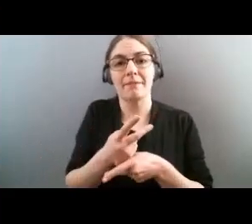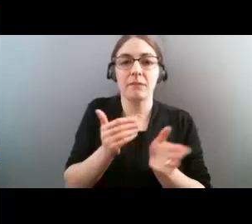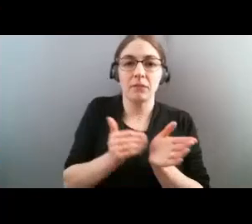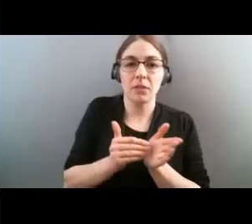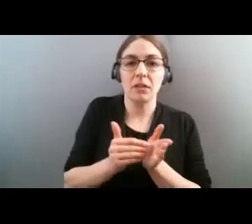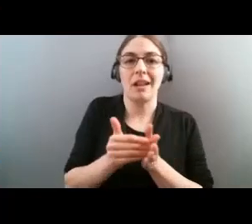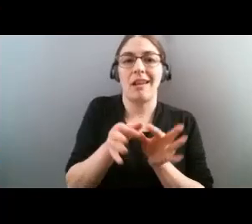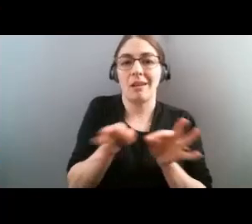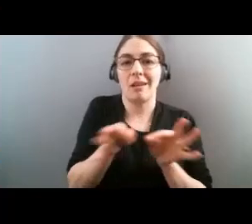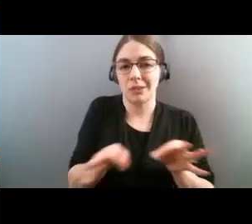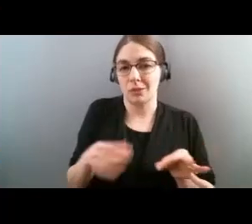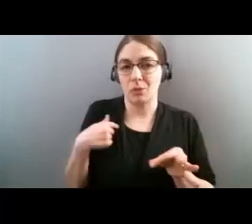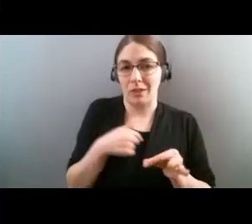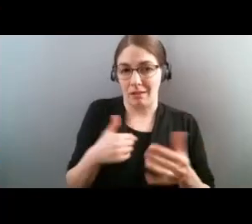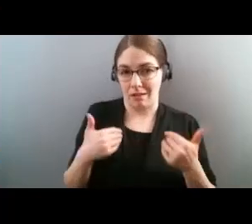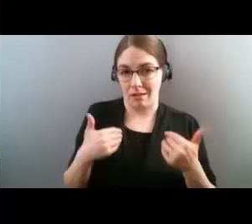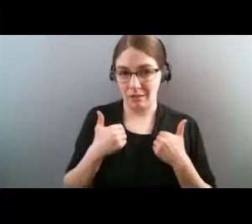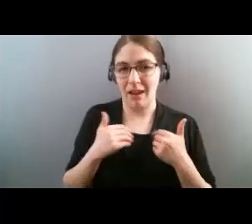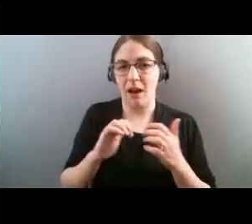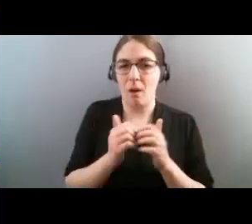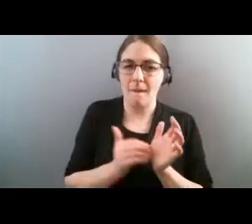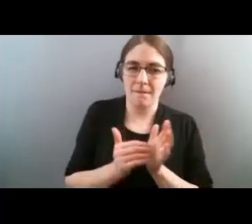had. So